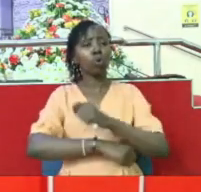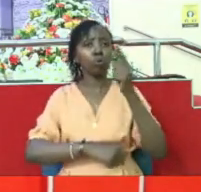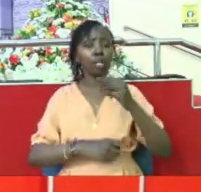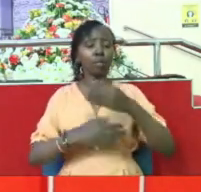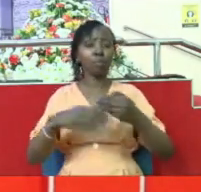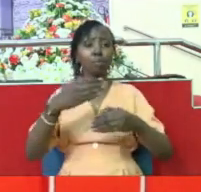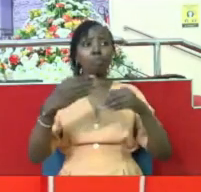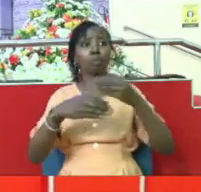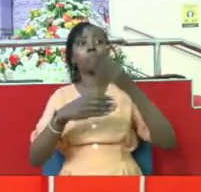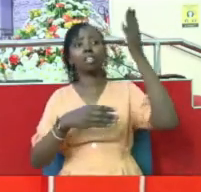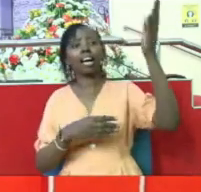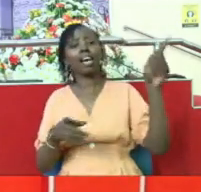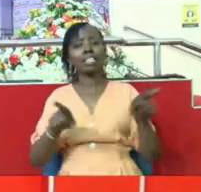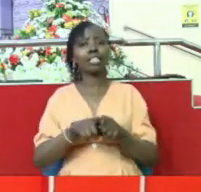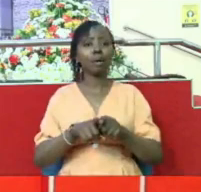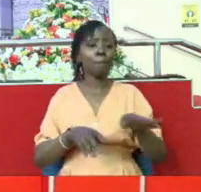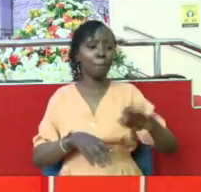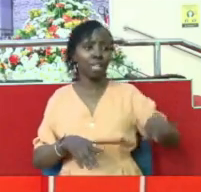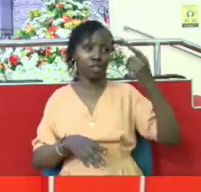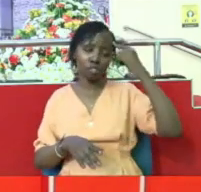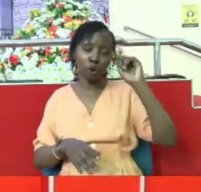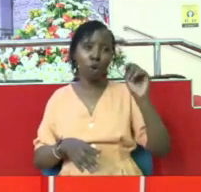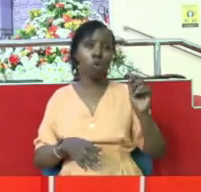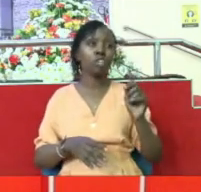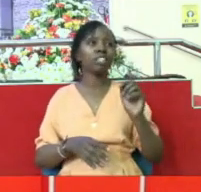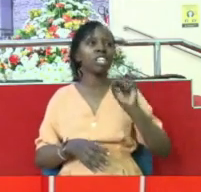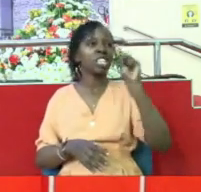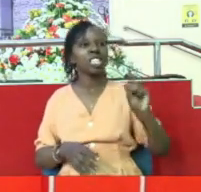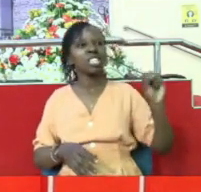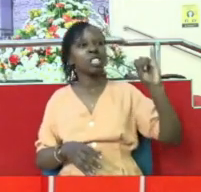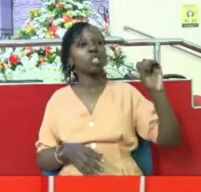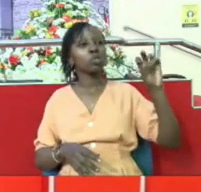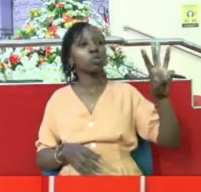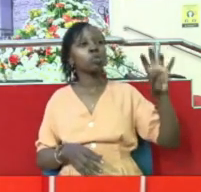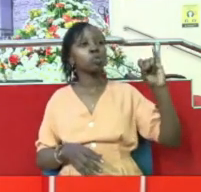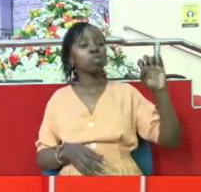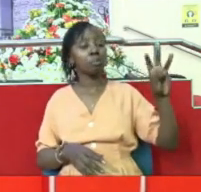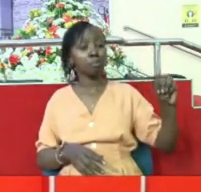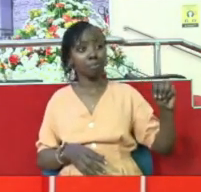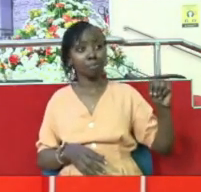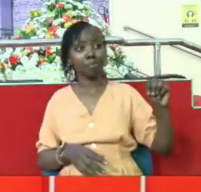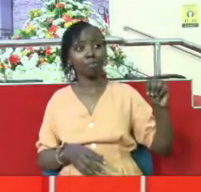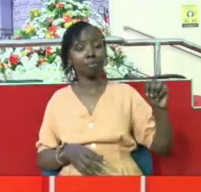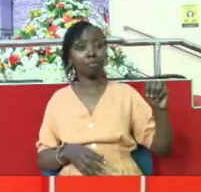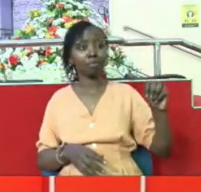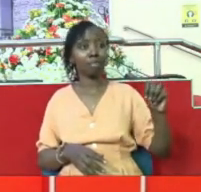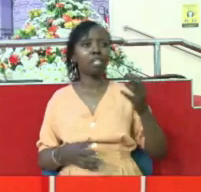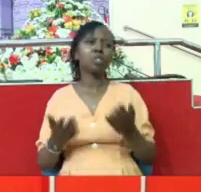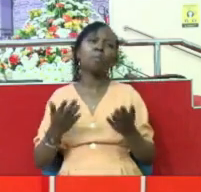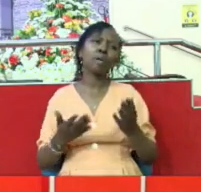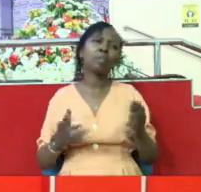there, some of you are even afraid of Maji ya Karai Dombiri, so you might never enter